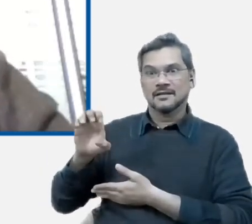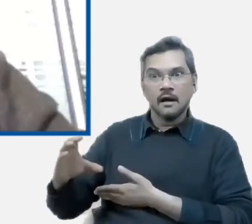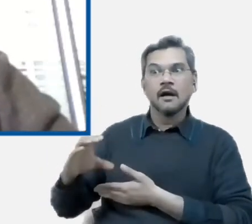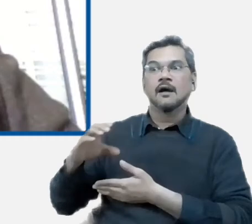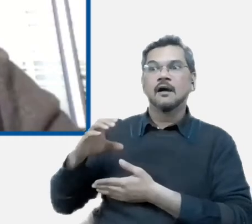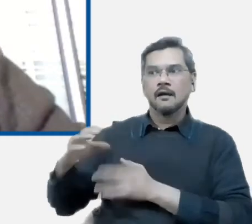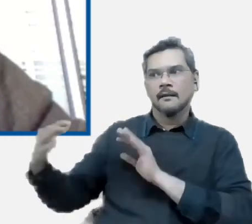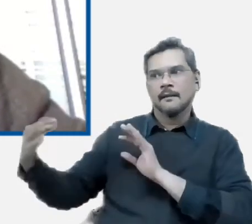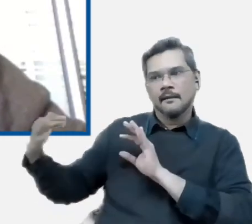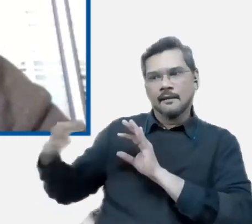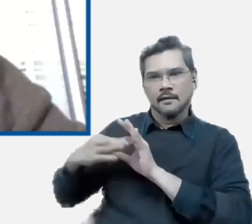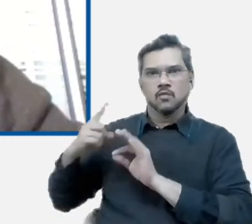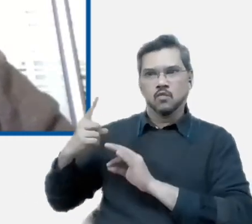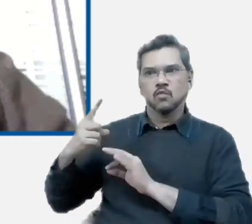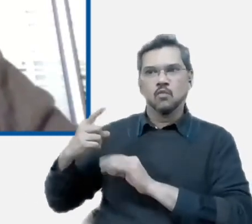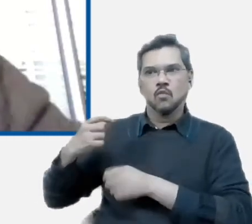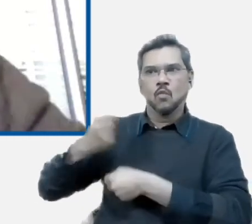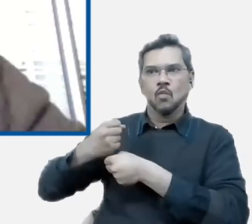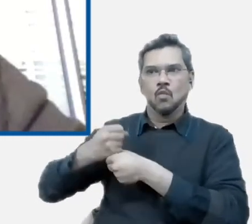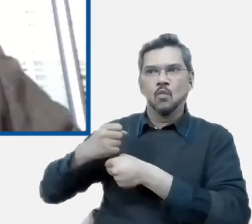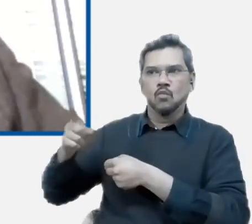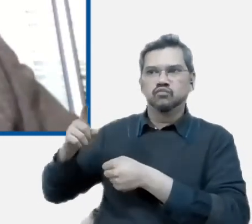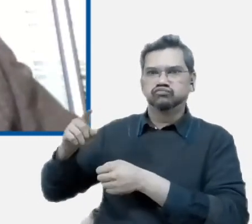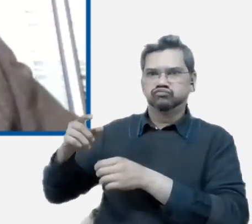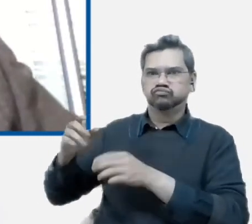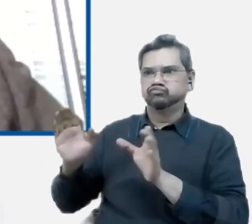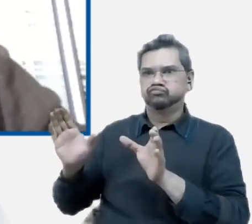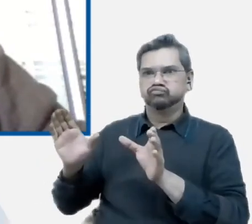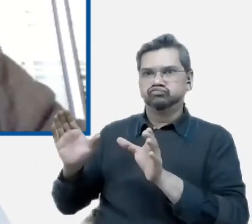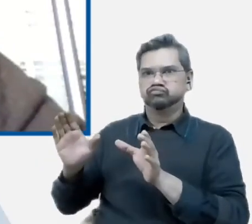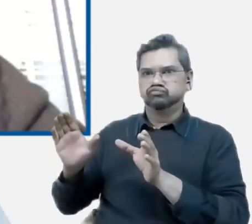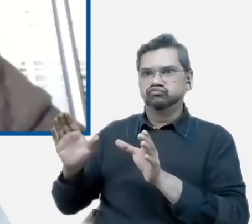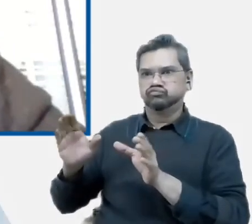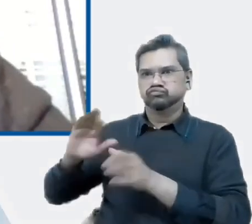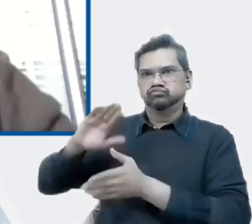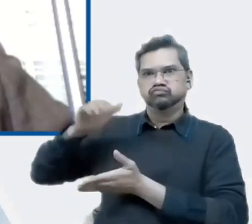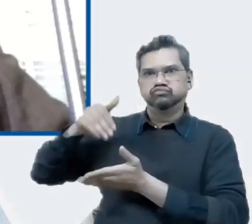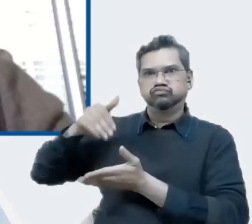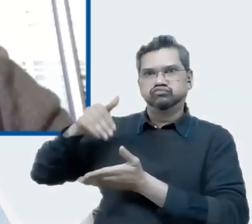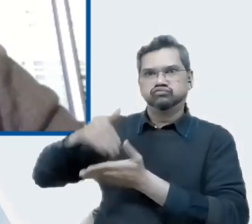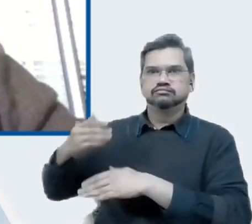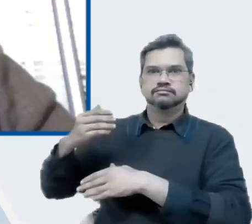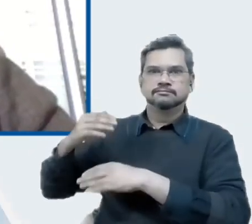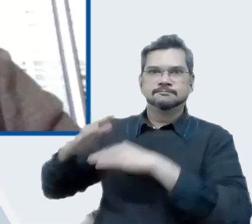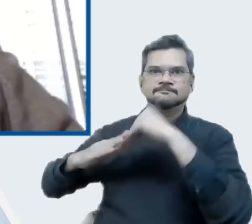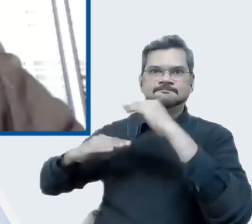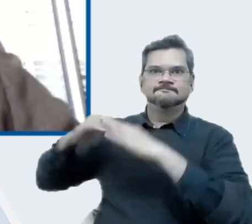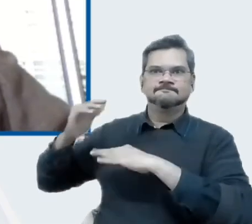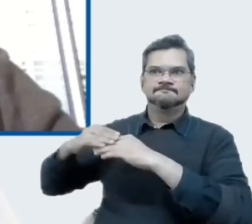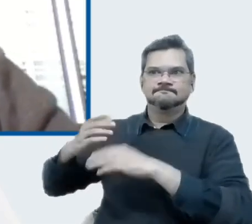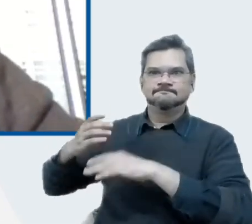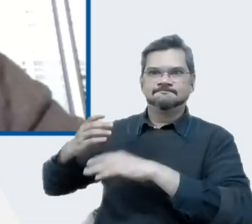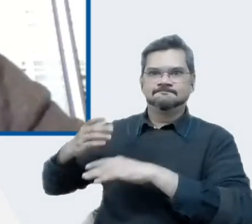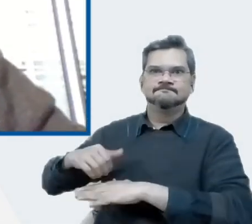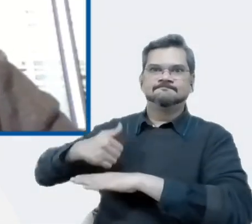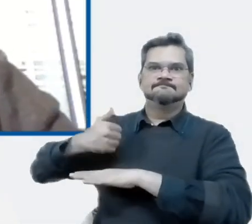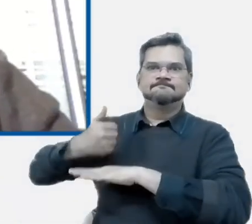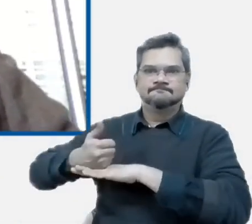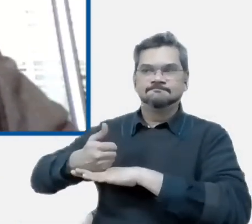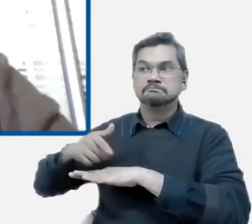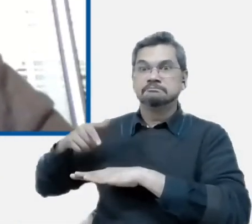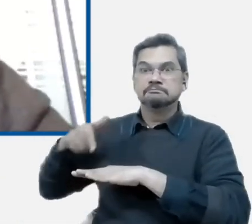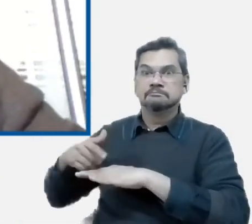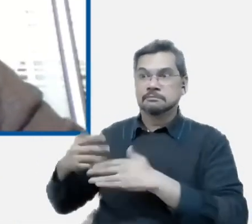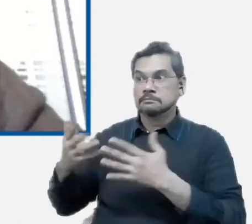that we build it, we equip actually that center, as well as build the capacity or amass